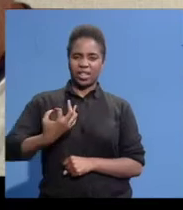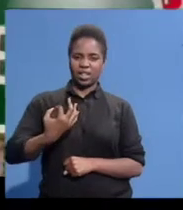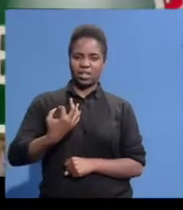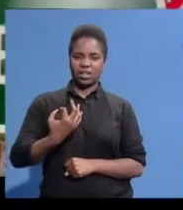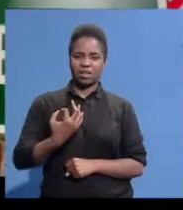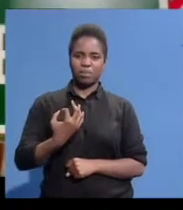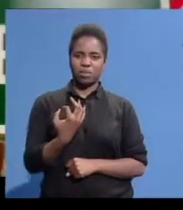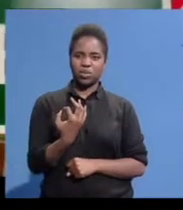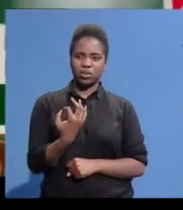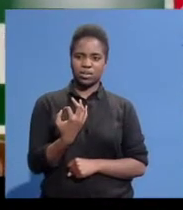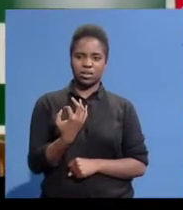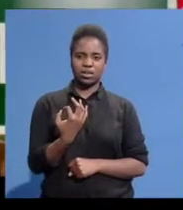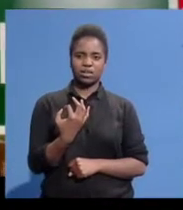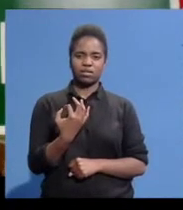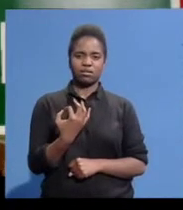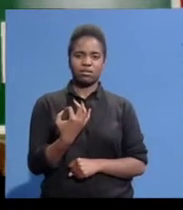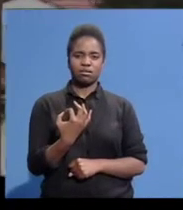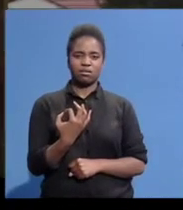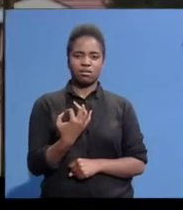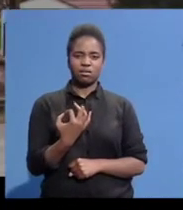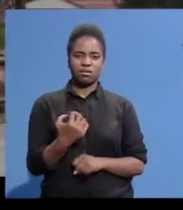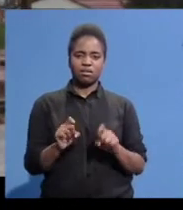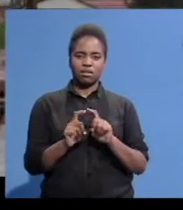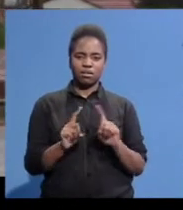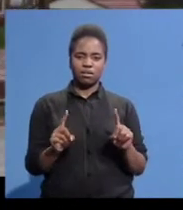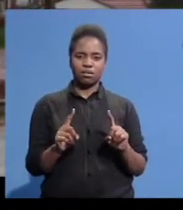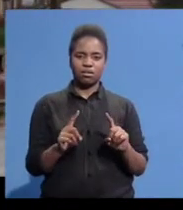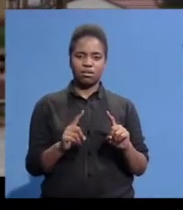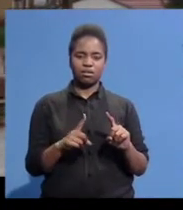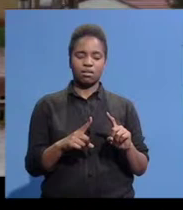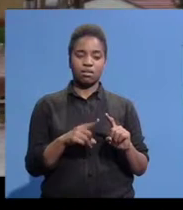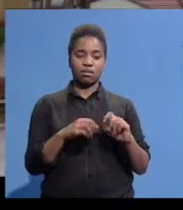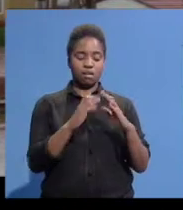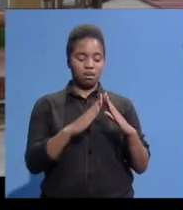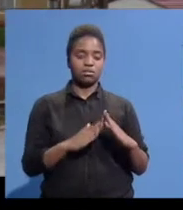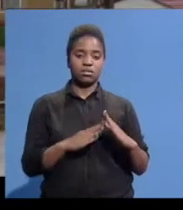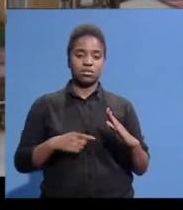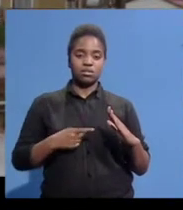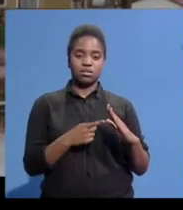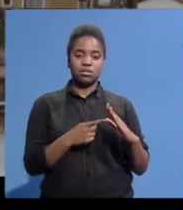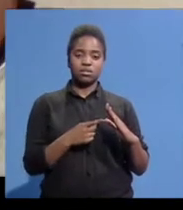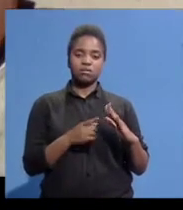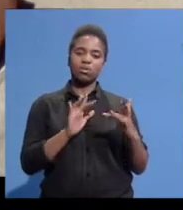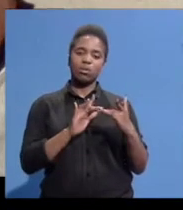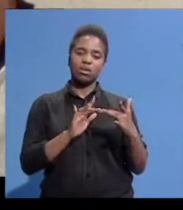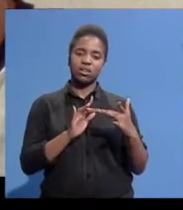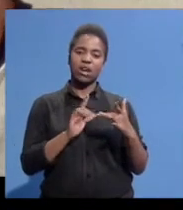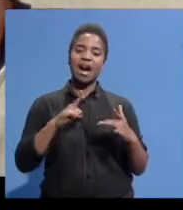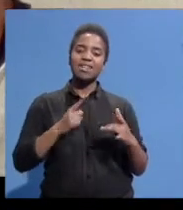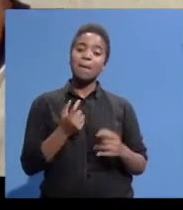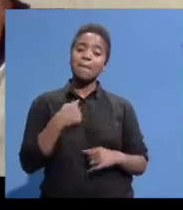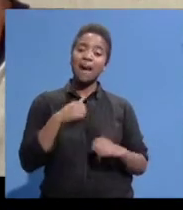wait, but after all these years, they contact us and they said, okay, you can come